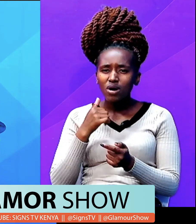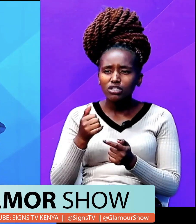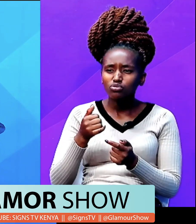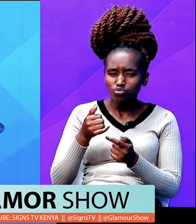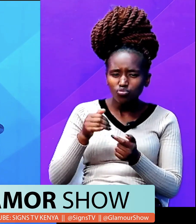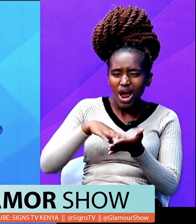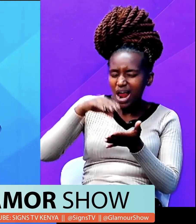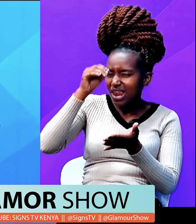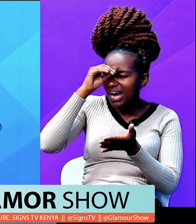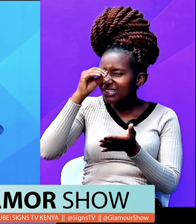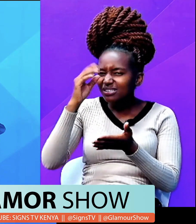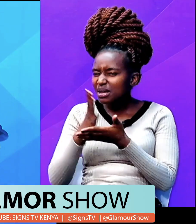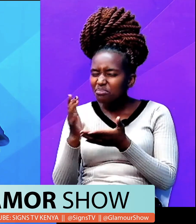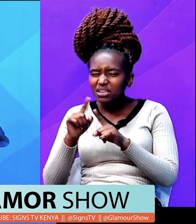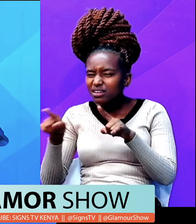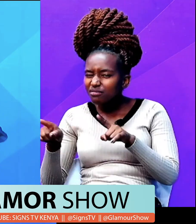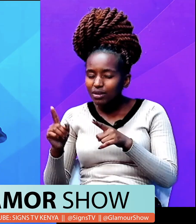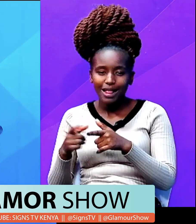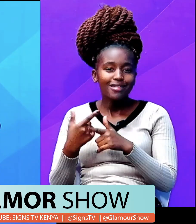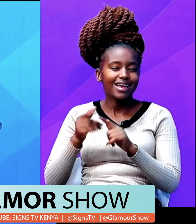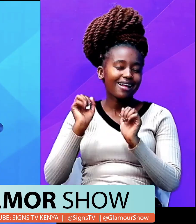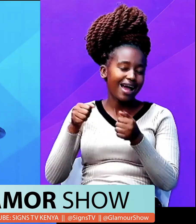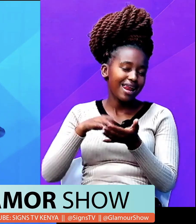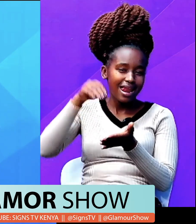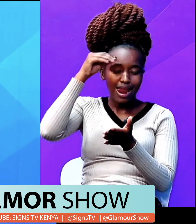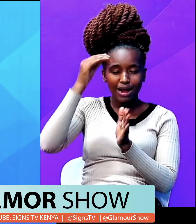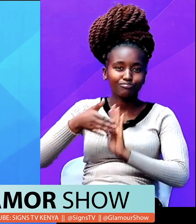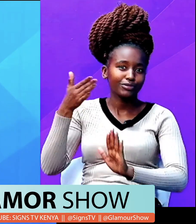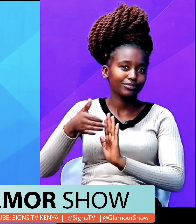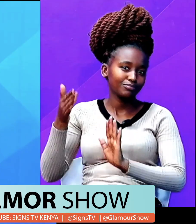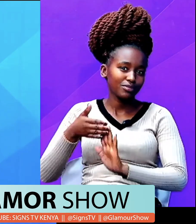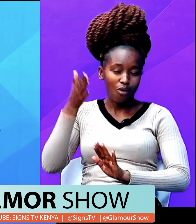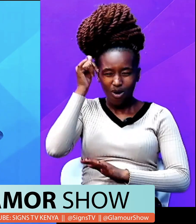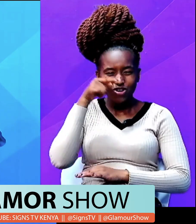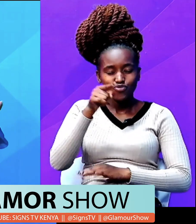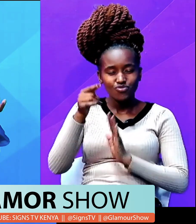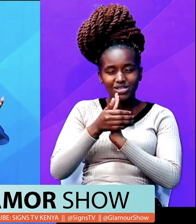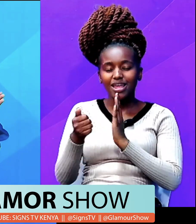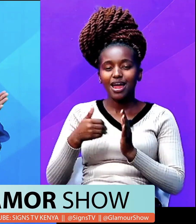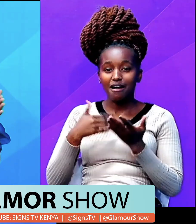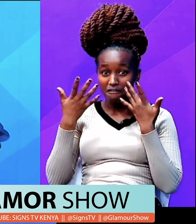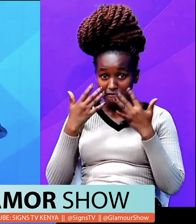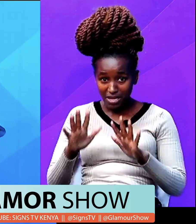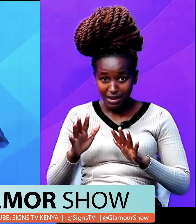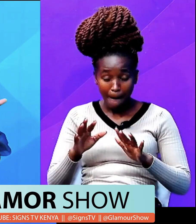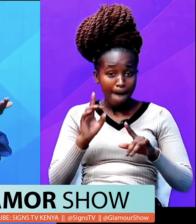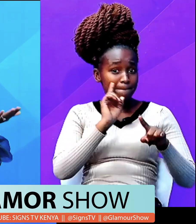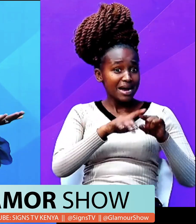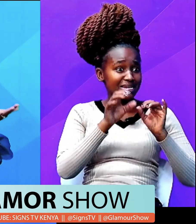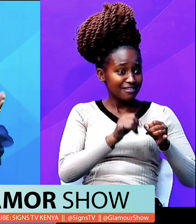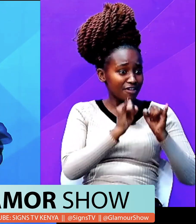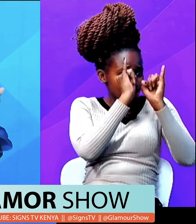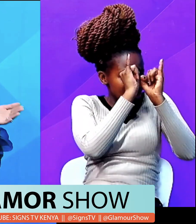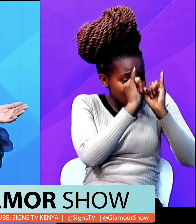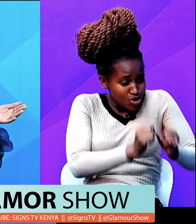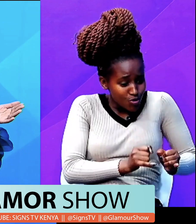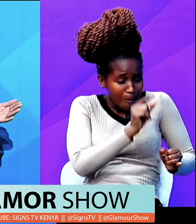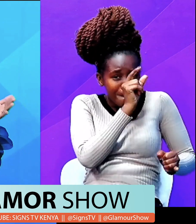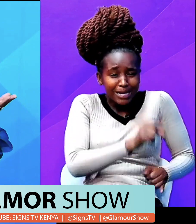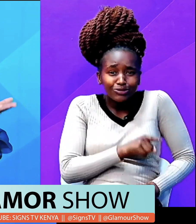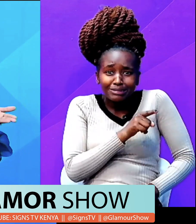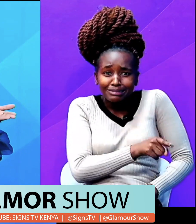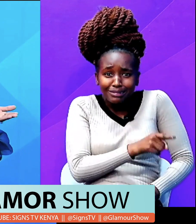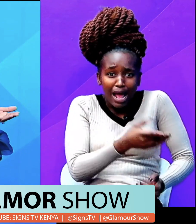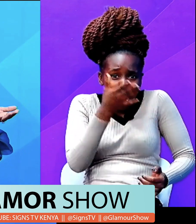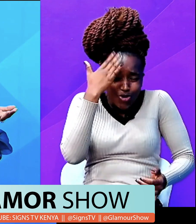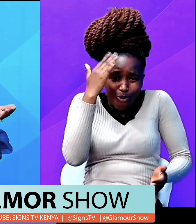a beginner, somebody who's just beginning, who's totally green. You will take less time, maybe about 2 weeks